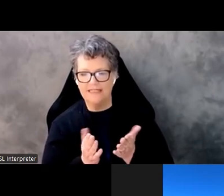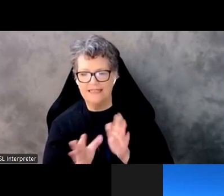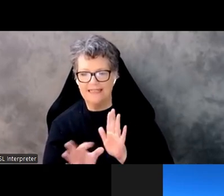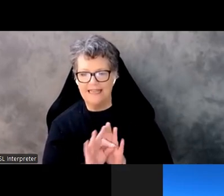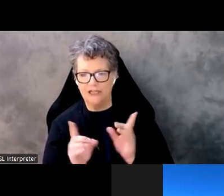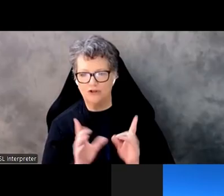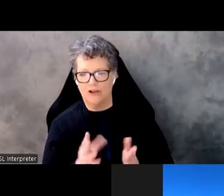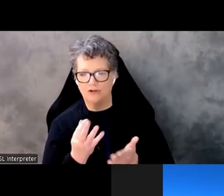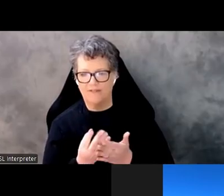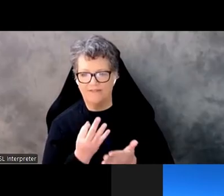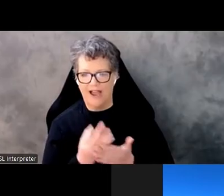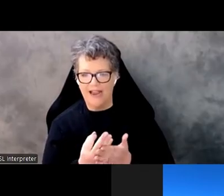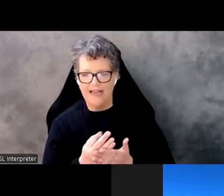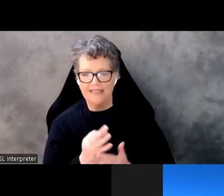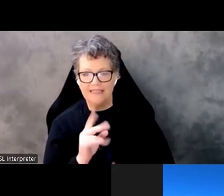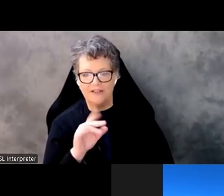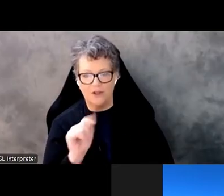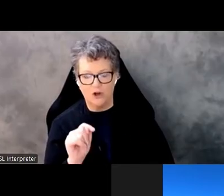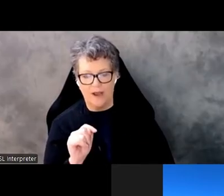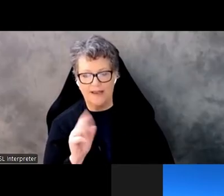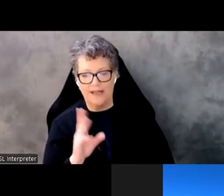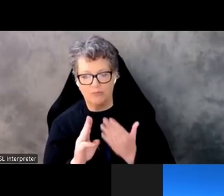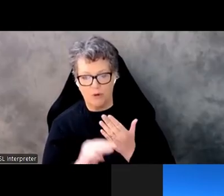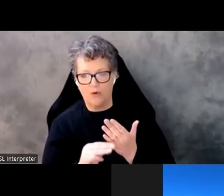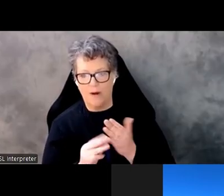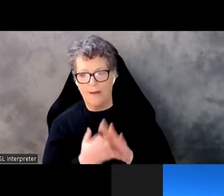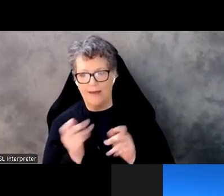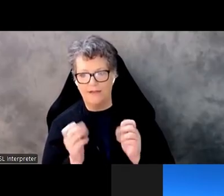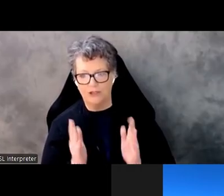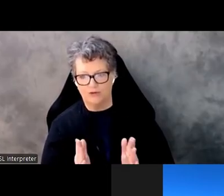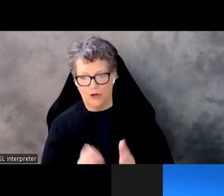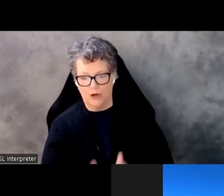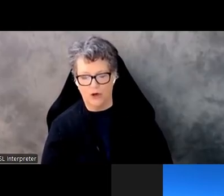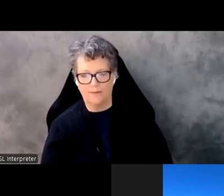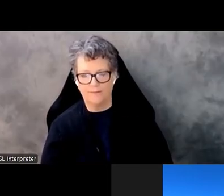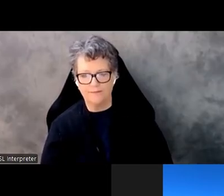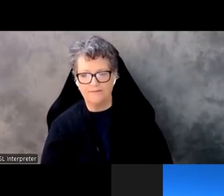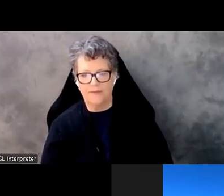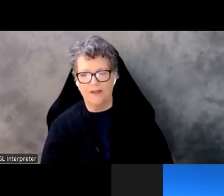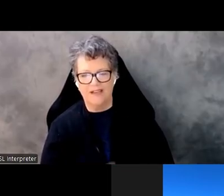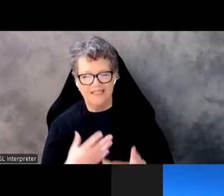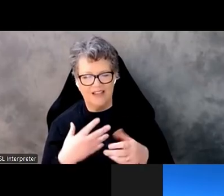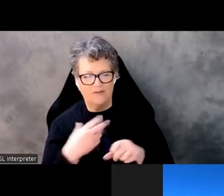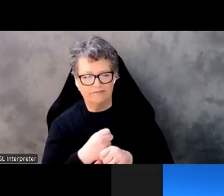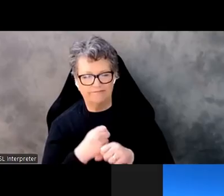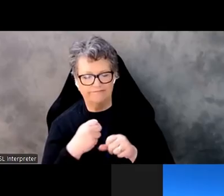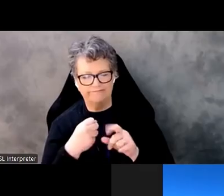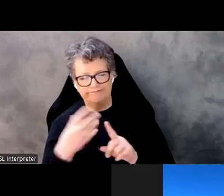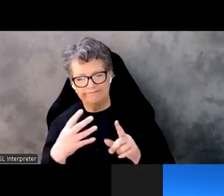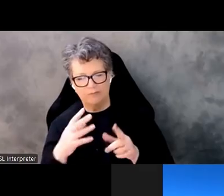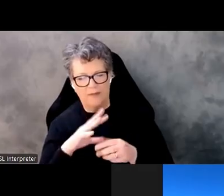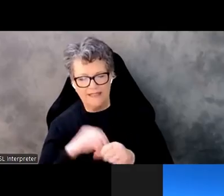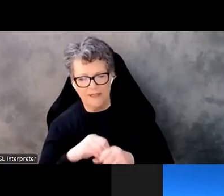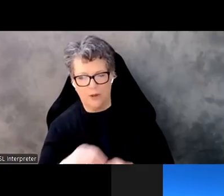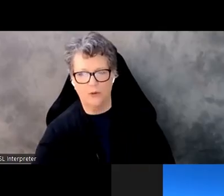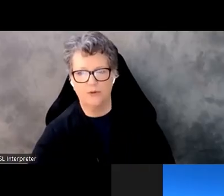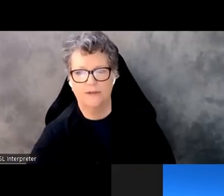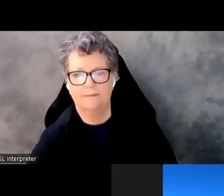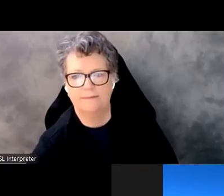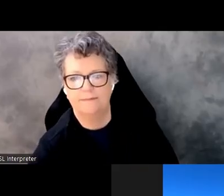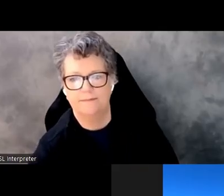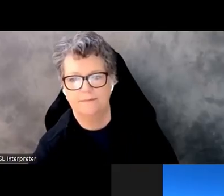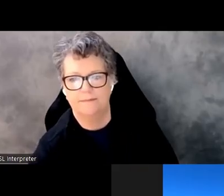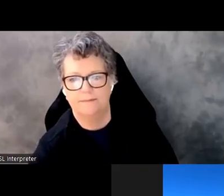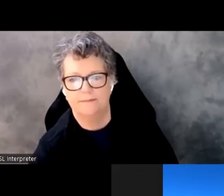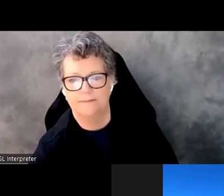Director of Finance as the credit program administrator. Just to give a brief background on what this entails, this is a credit